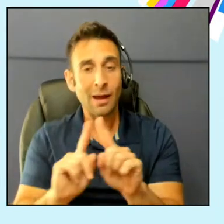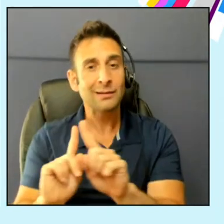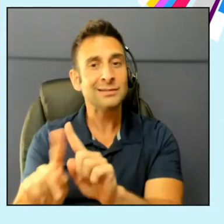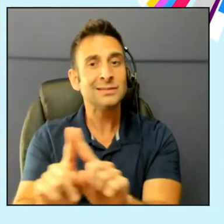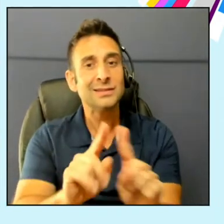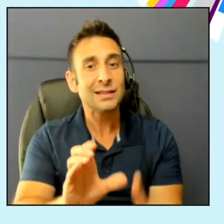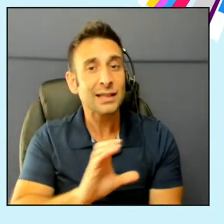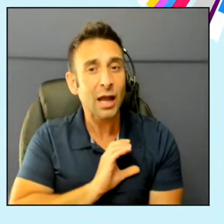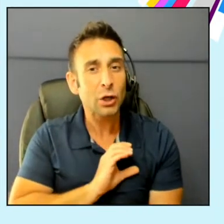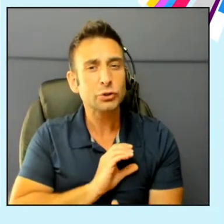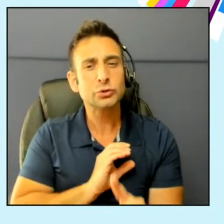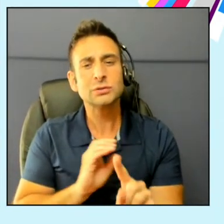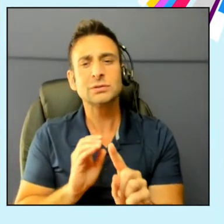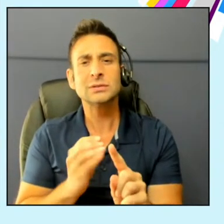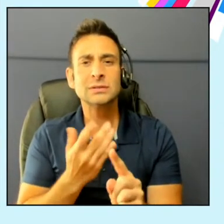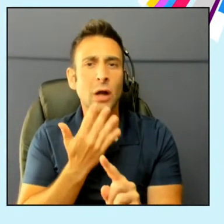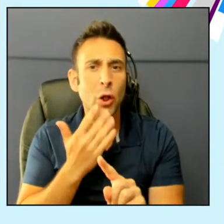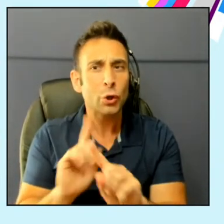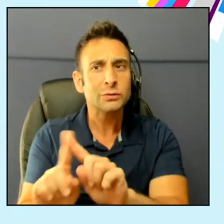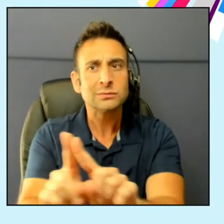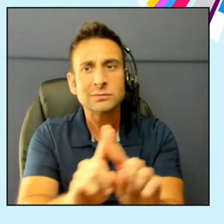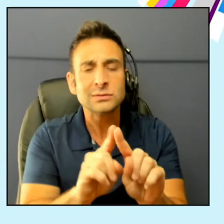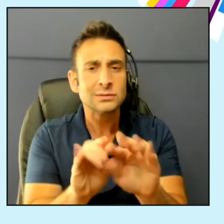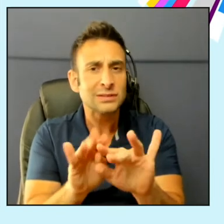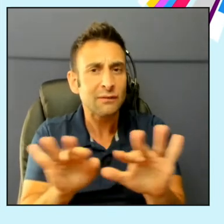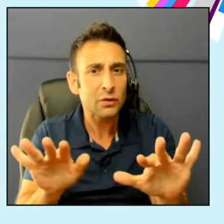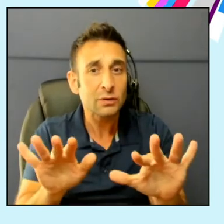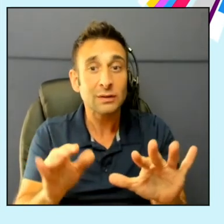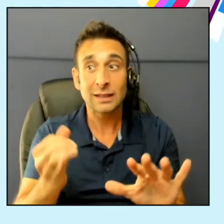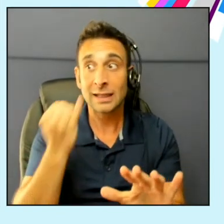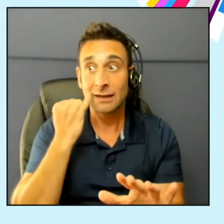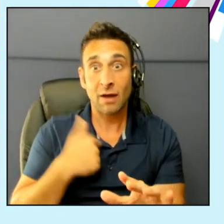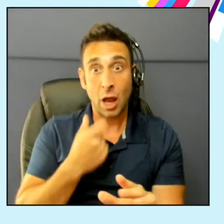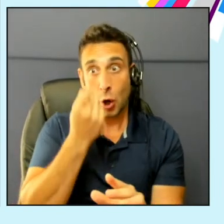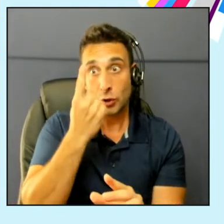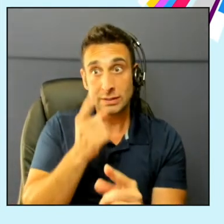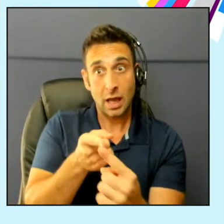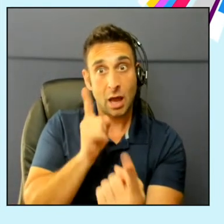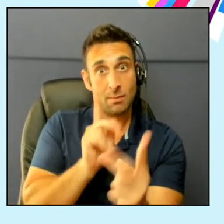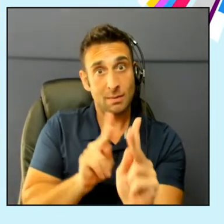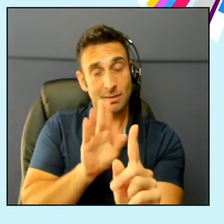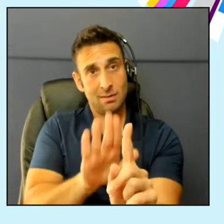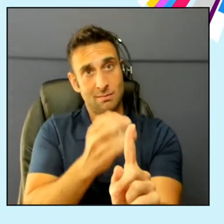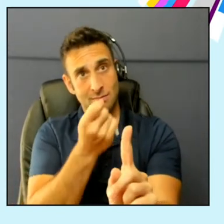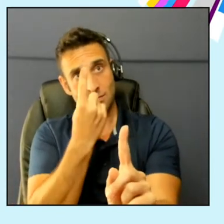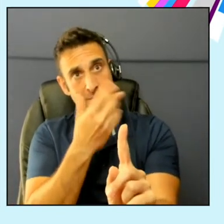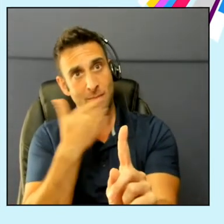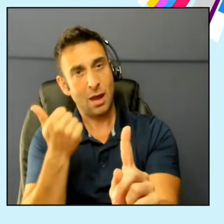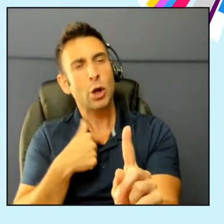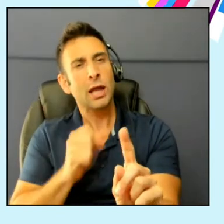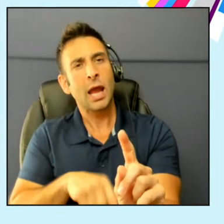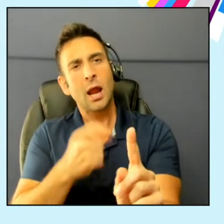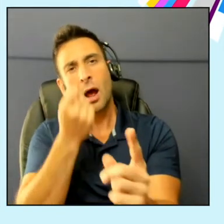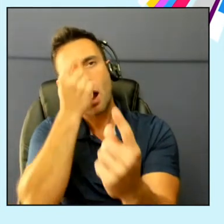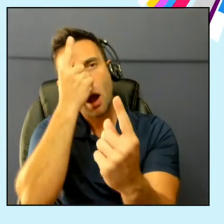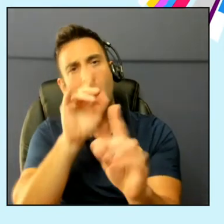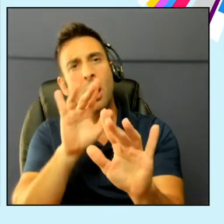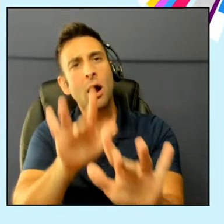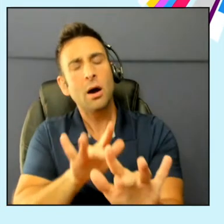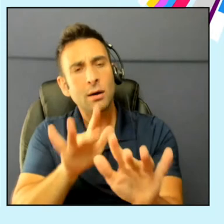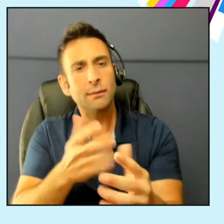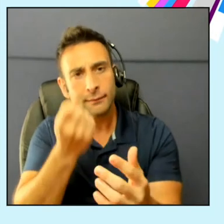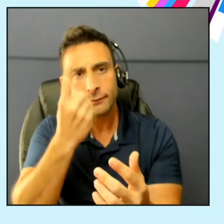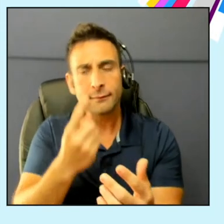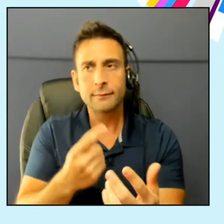If I understand my opposite better, I can also empathize better with them and deduce which issues